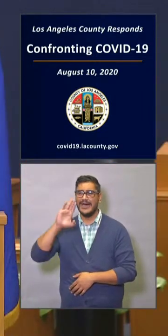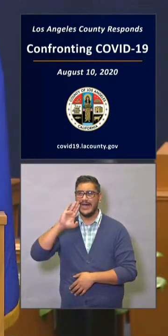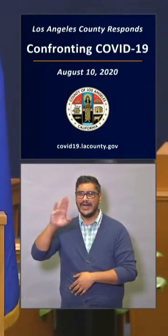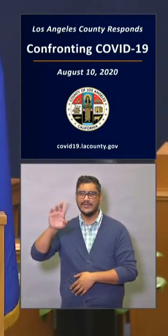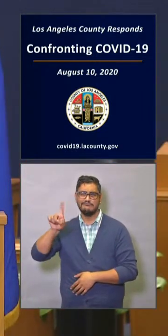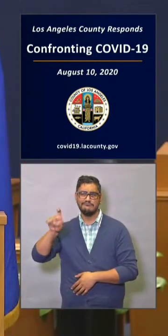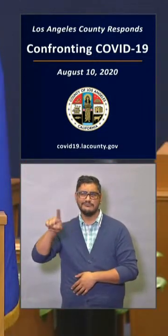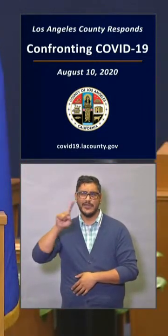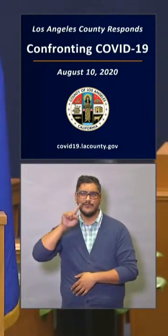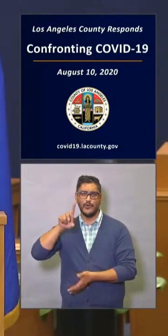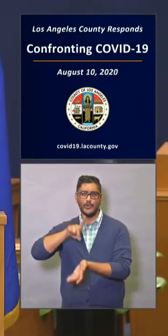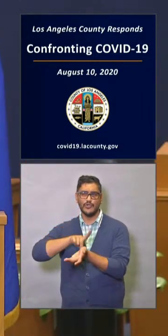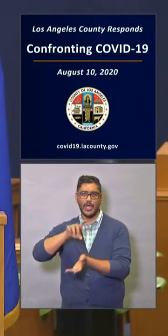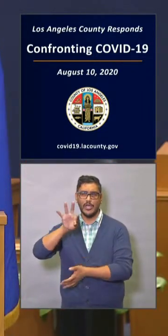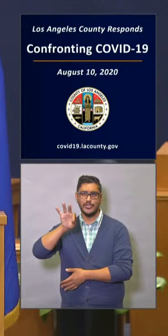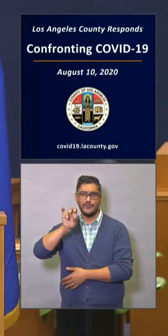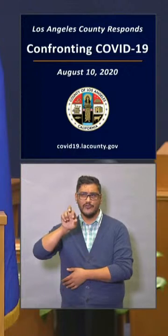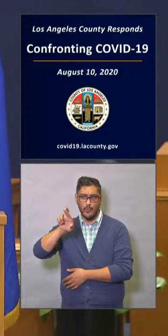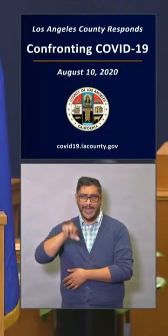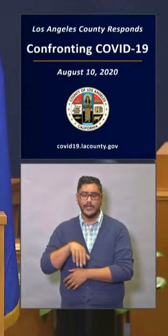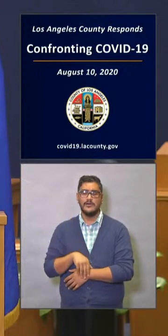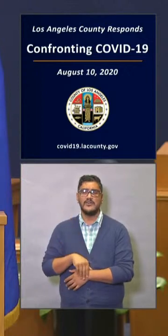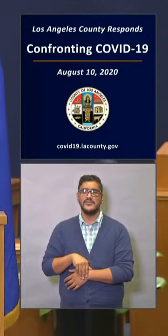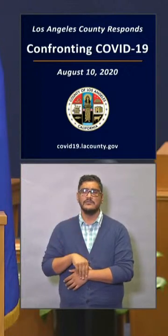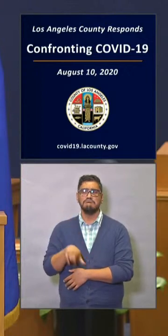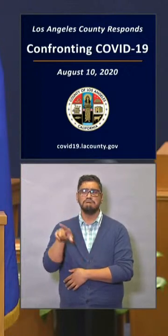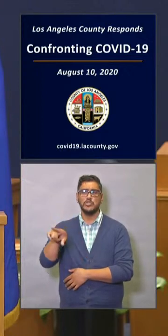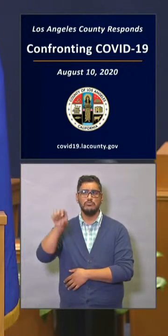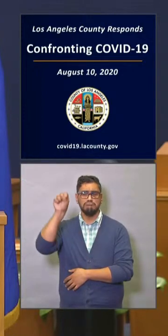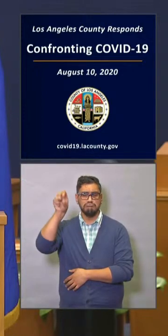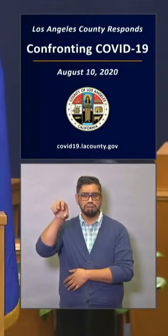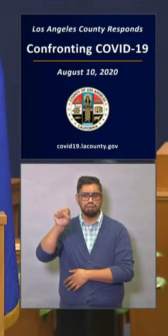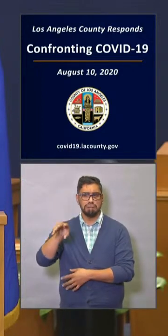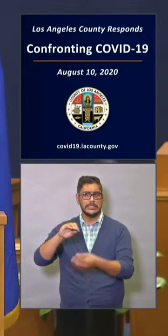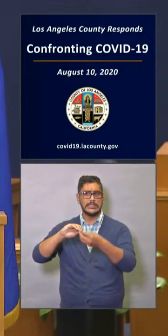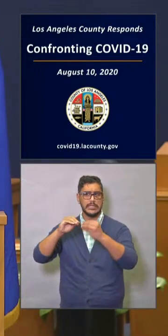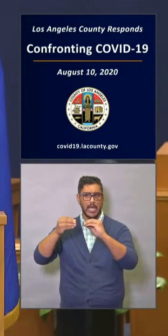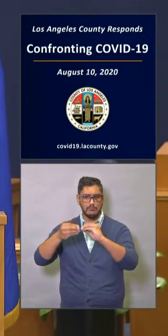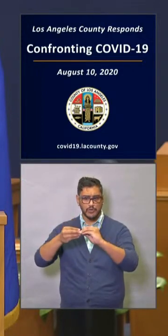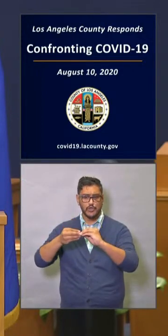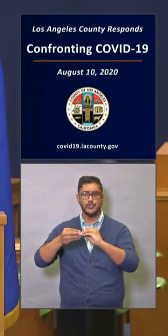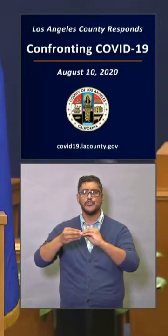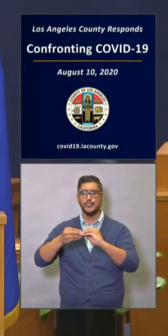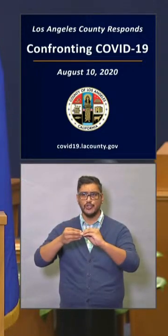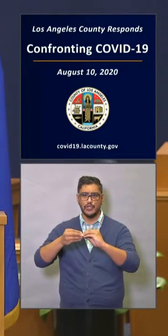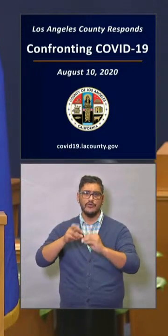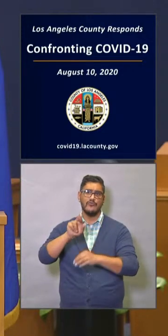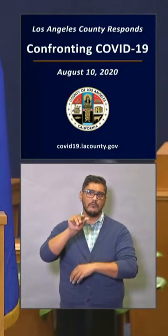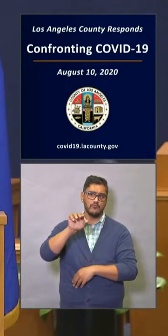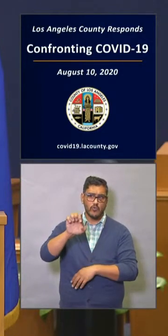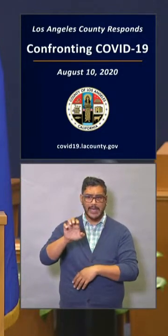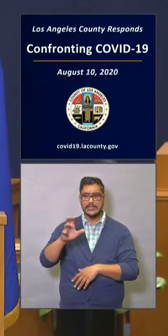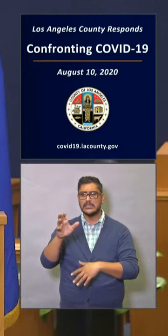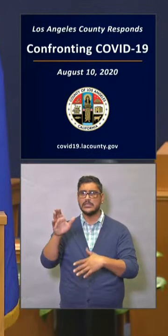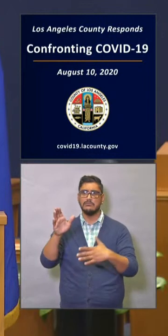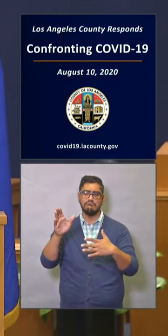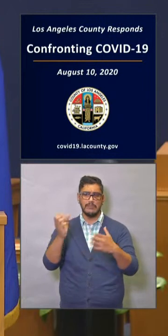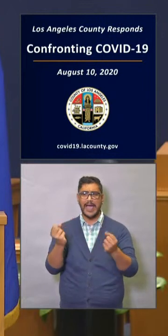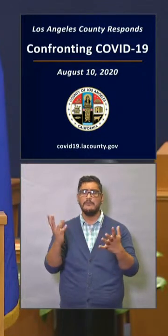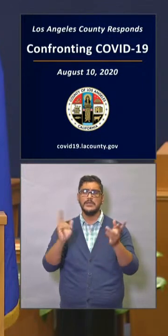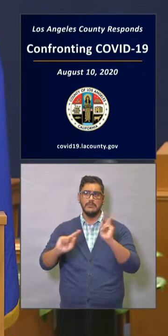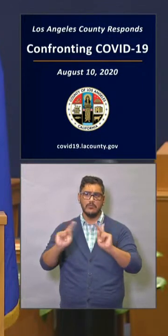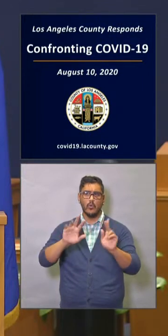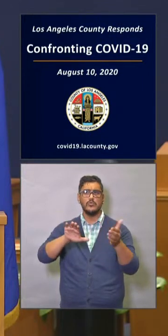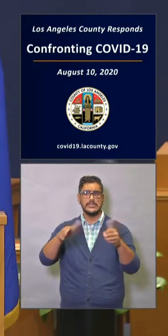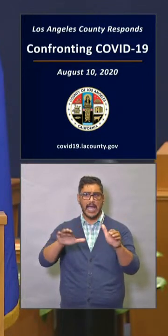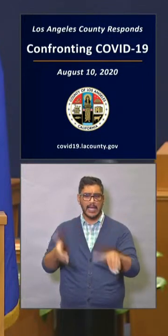question for Dr. Ferrer. You provided the numbers, the breakdown by ethnicity or race for the number of deaths in LA County.